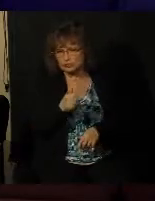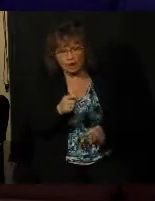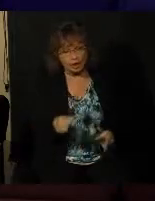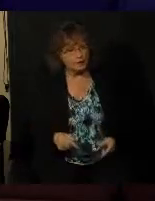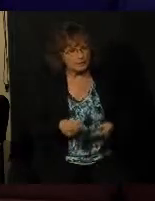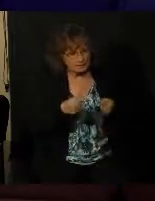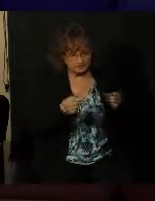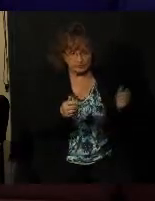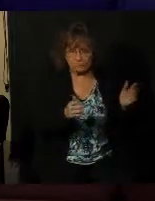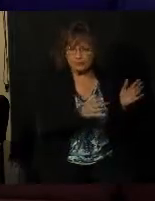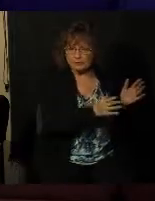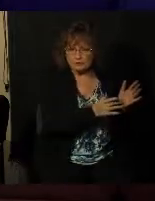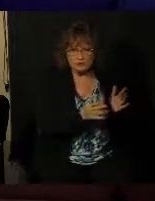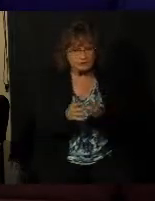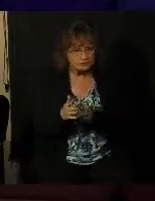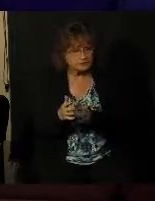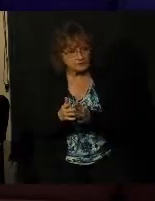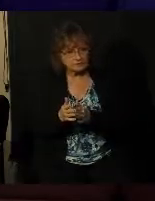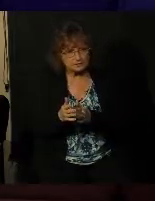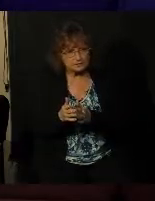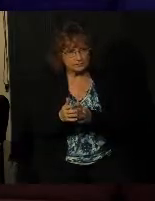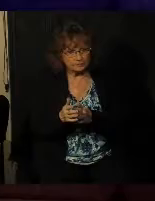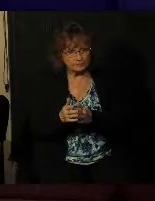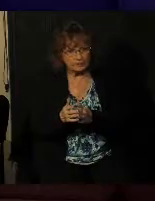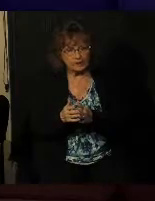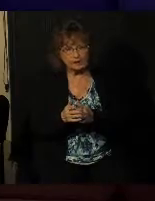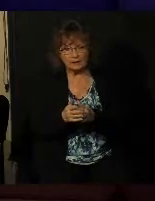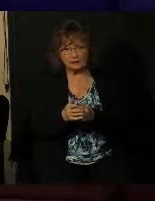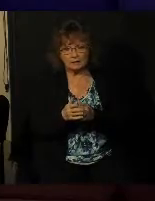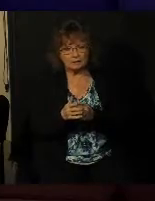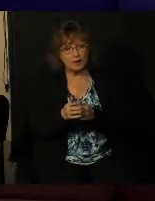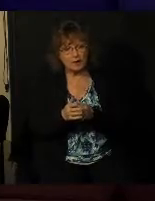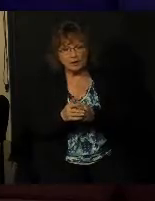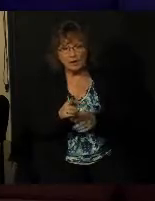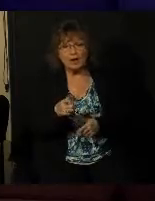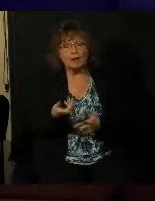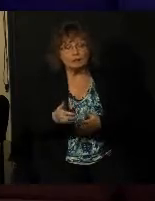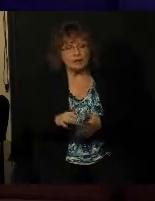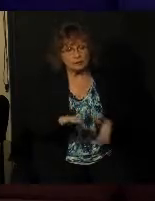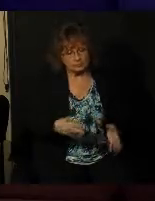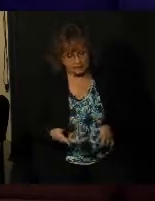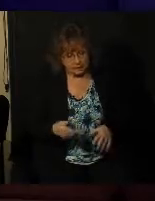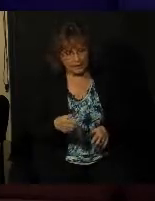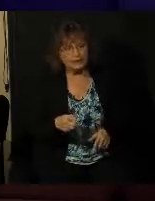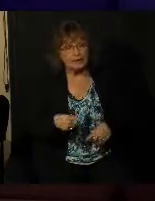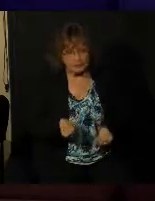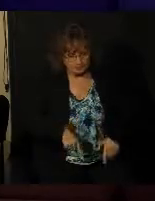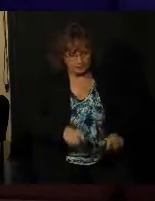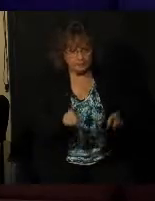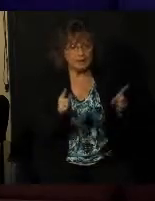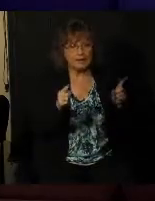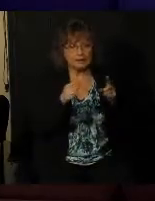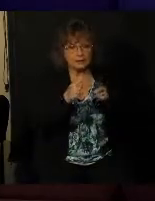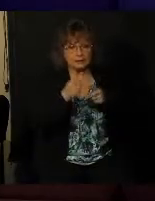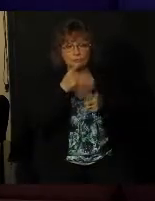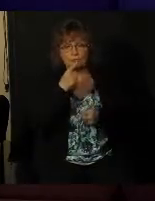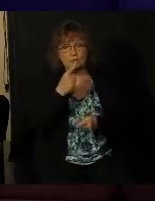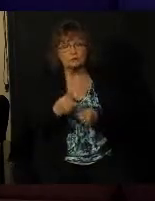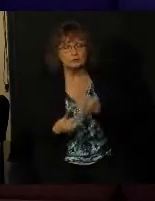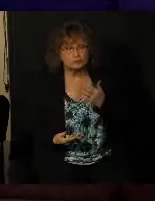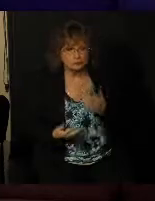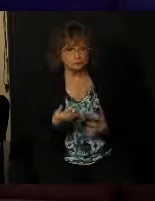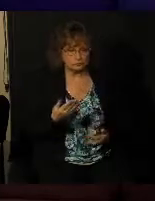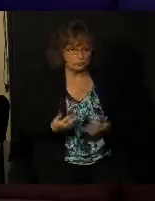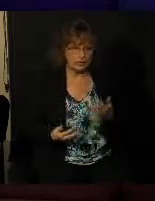still destined for a devil's hell without any knowledge of who Jesus is. But we can't go wrong giving